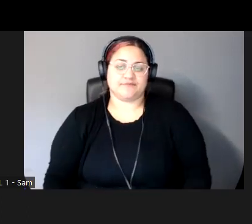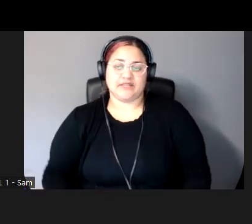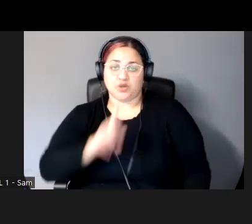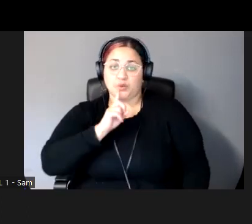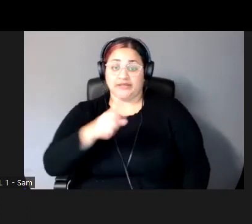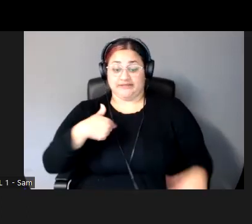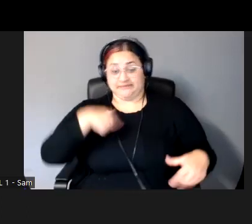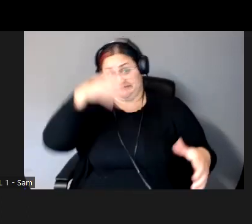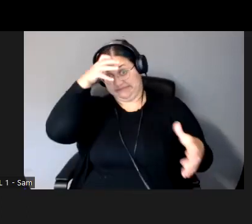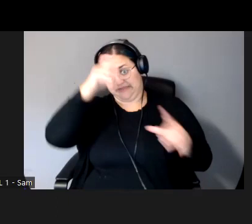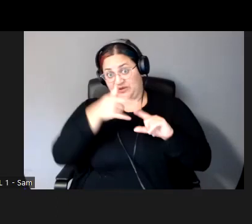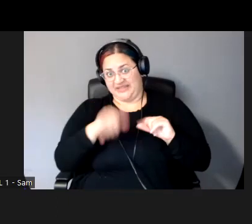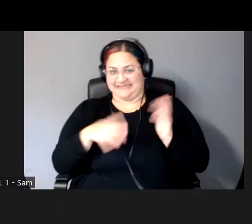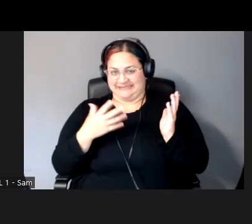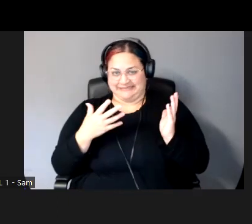Okay.